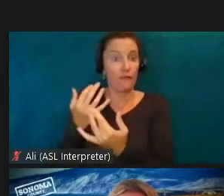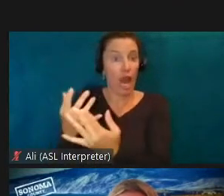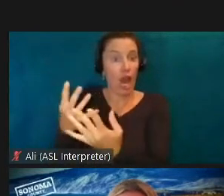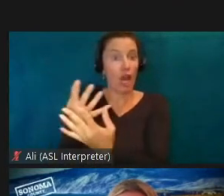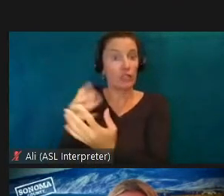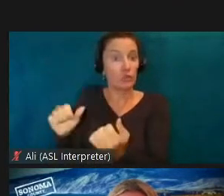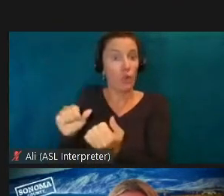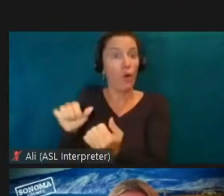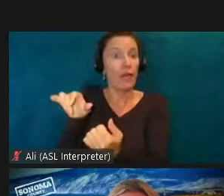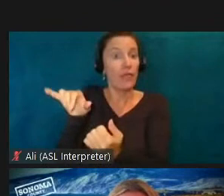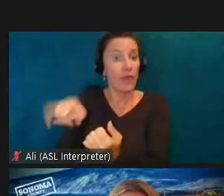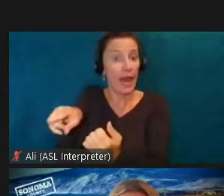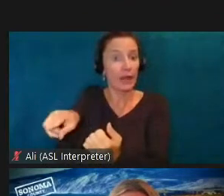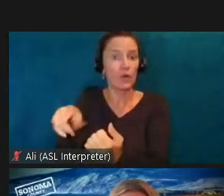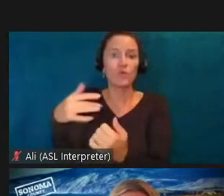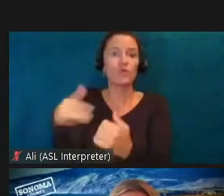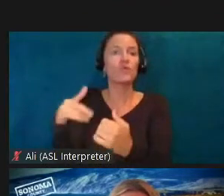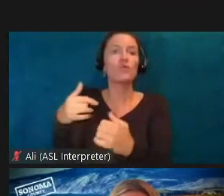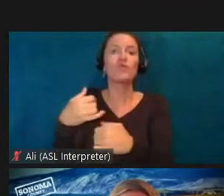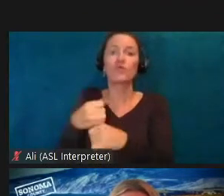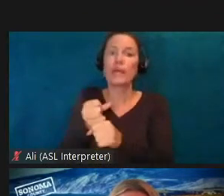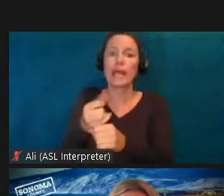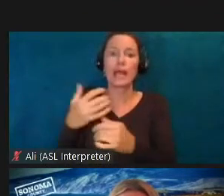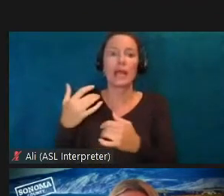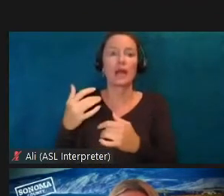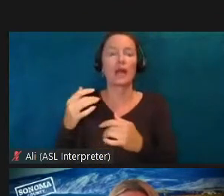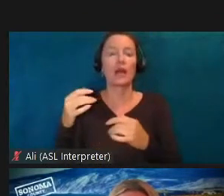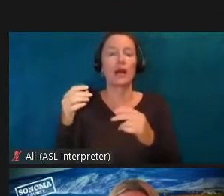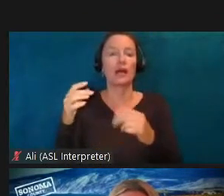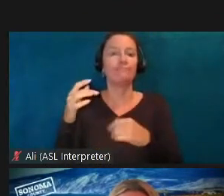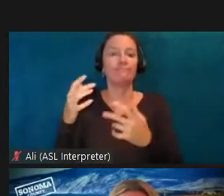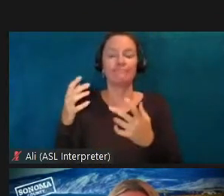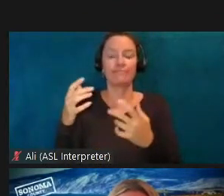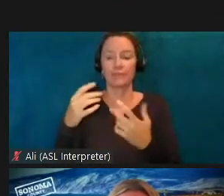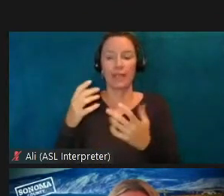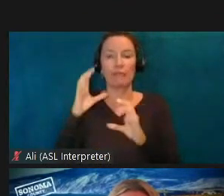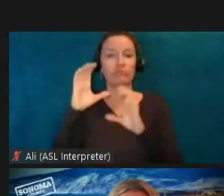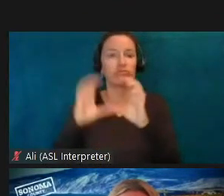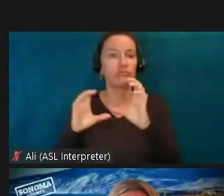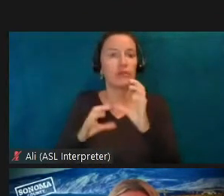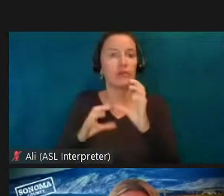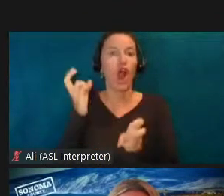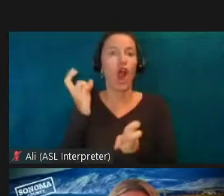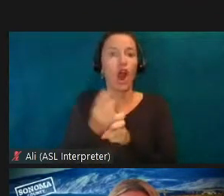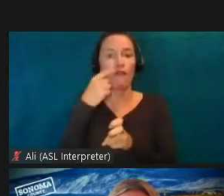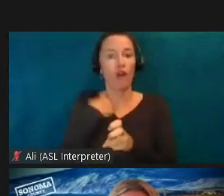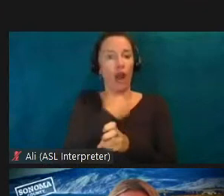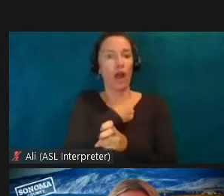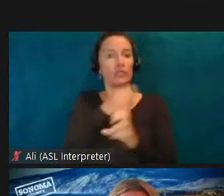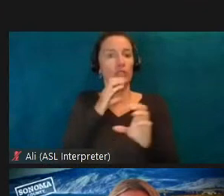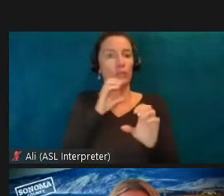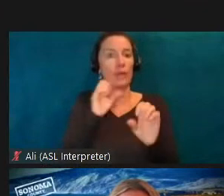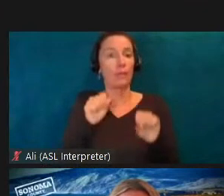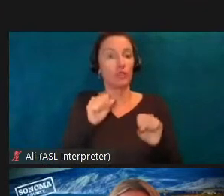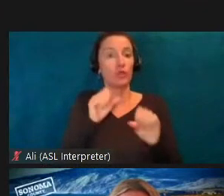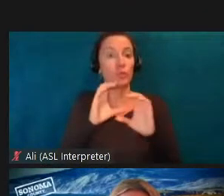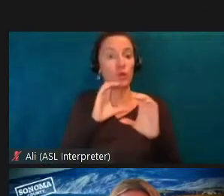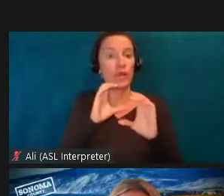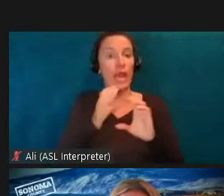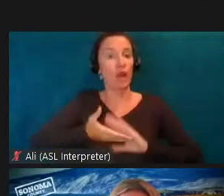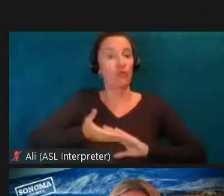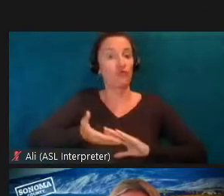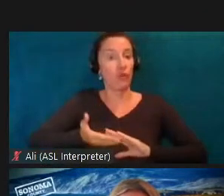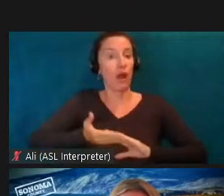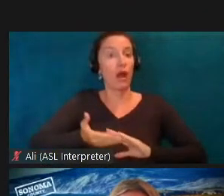the fire, that would create a hole in our radio communications and make it very difficult for us to be able to conduct operations